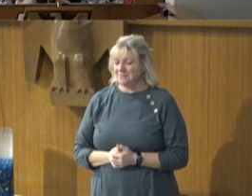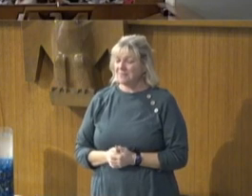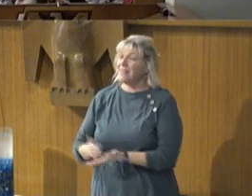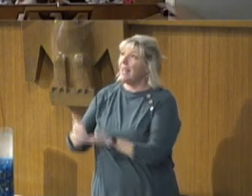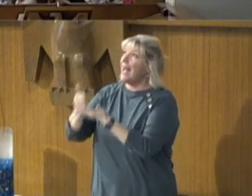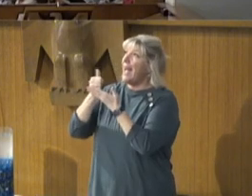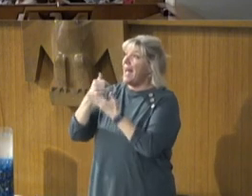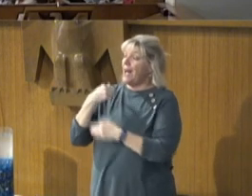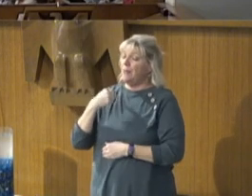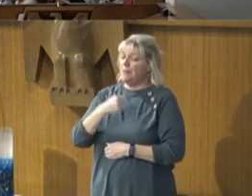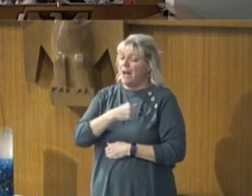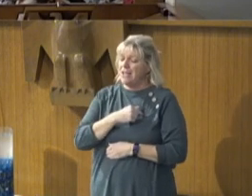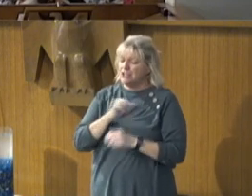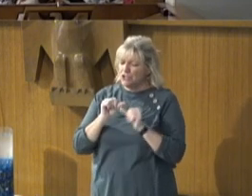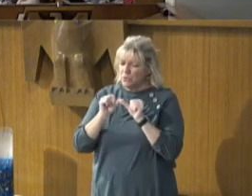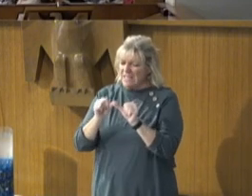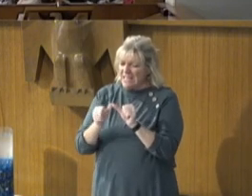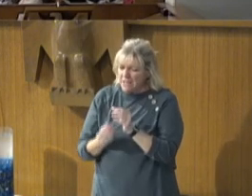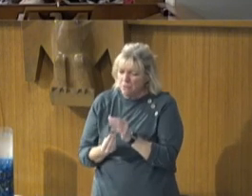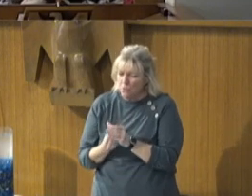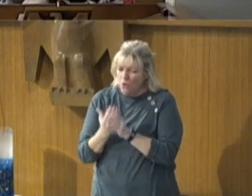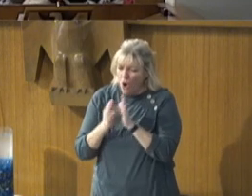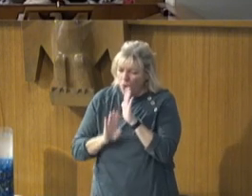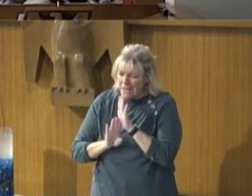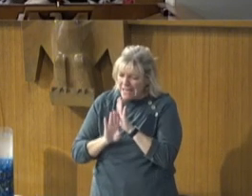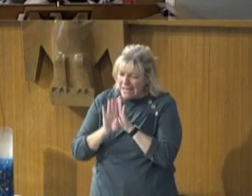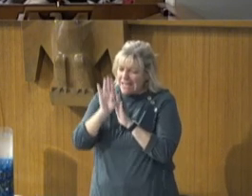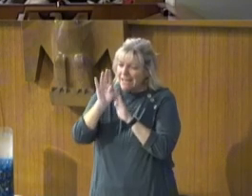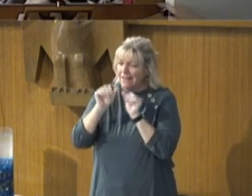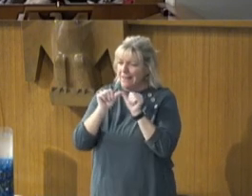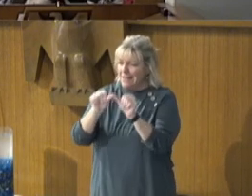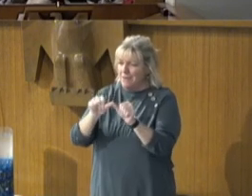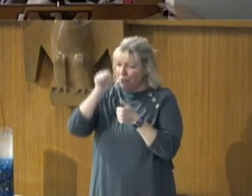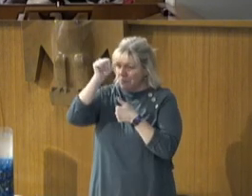Help us to keep growing and keep remembering.